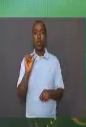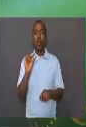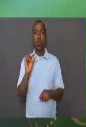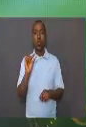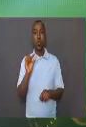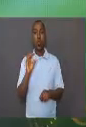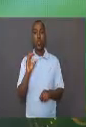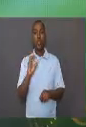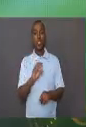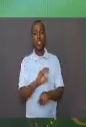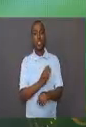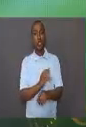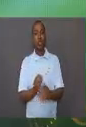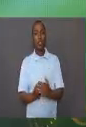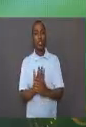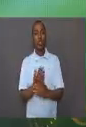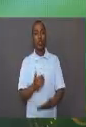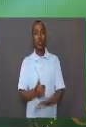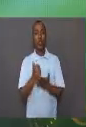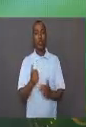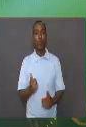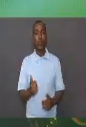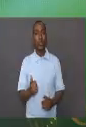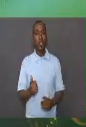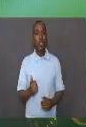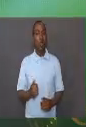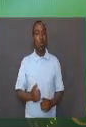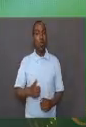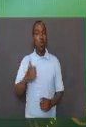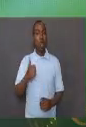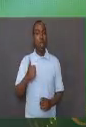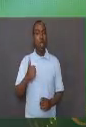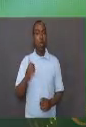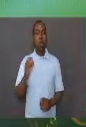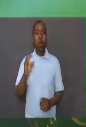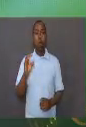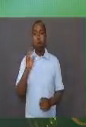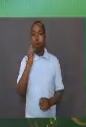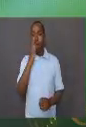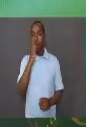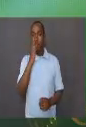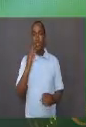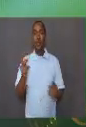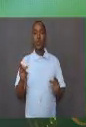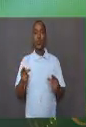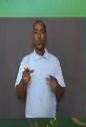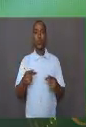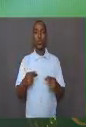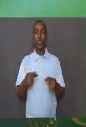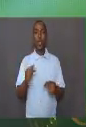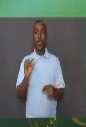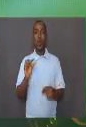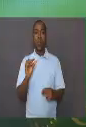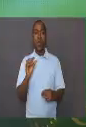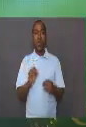cells. But the most common culture media for